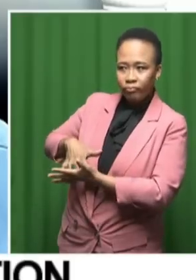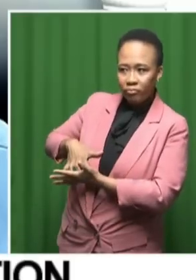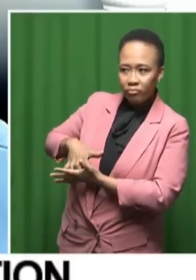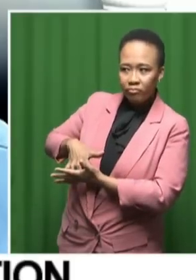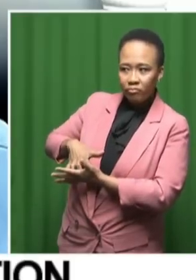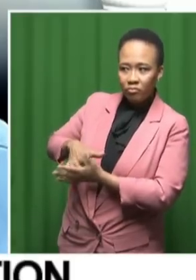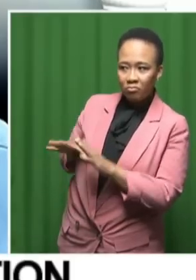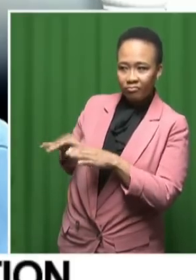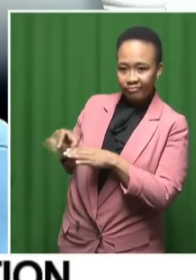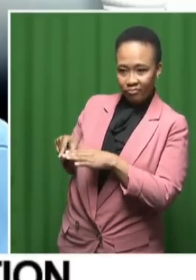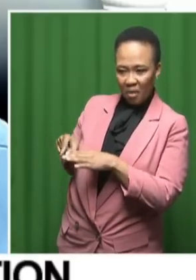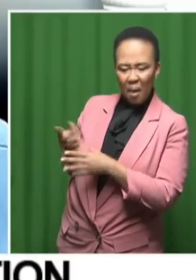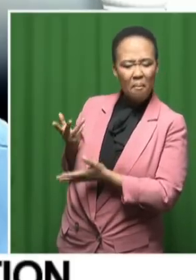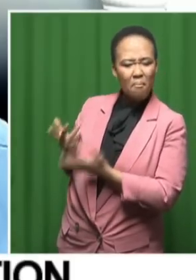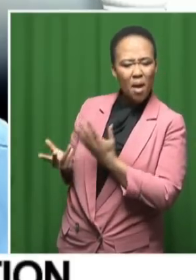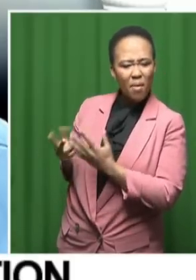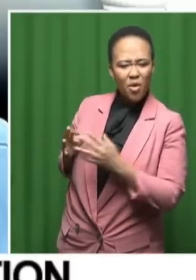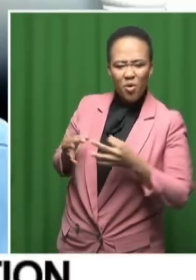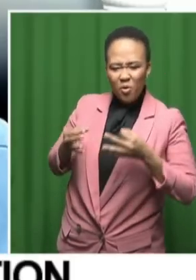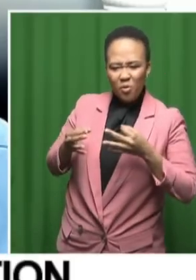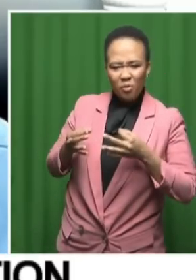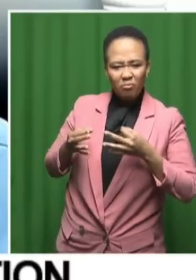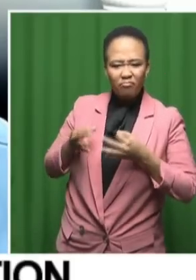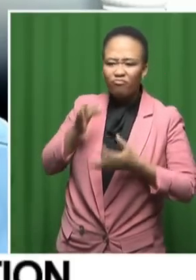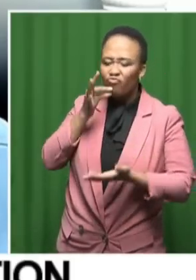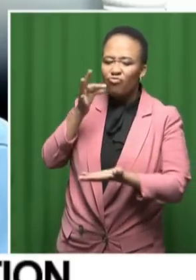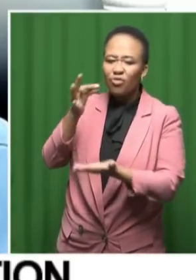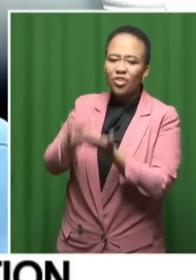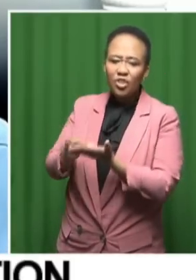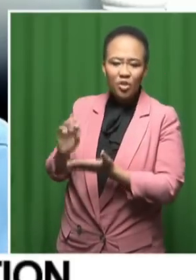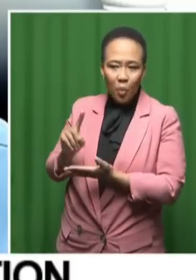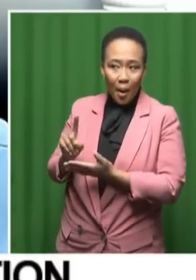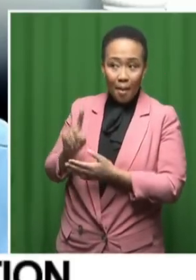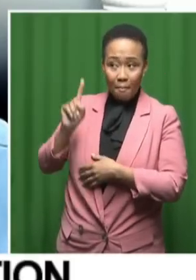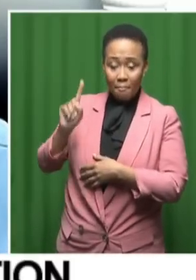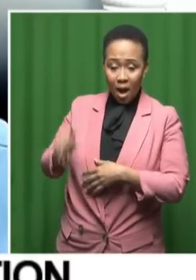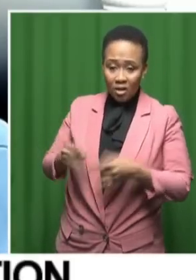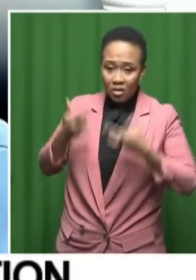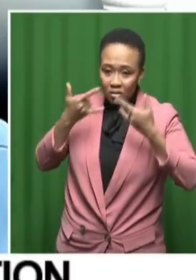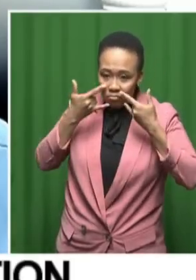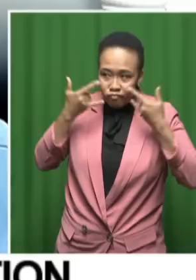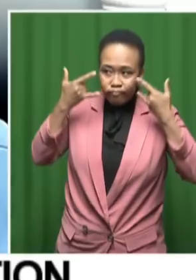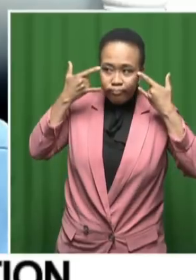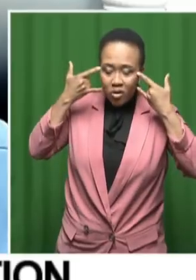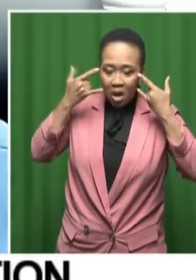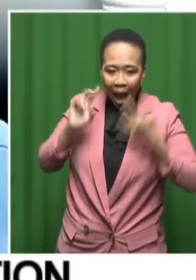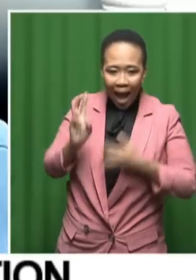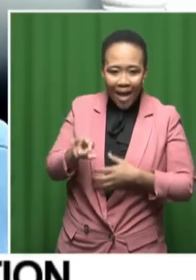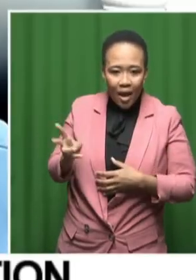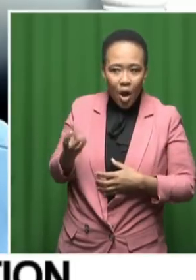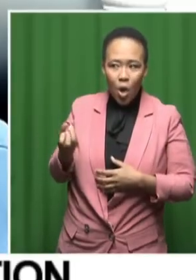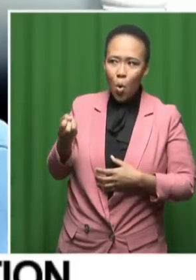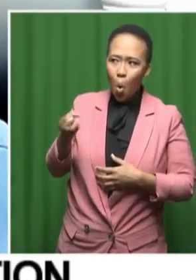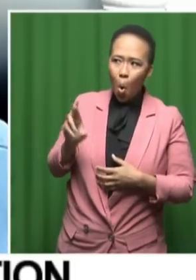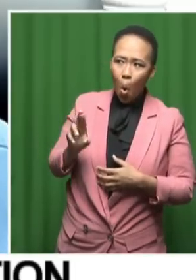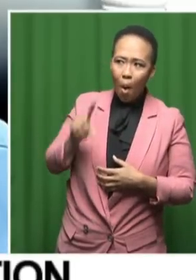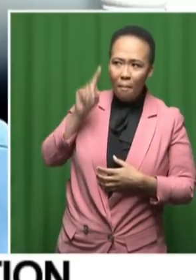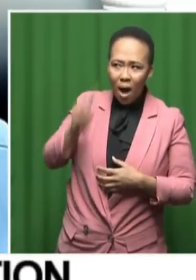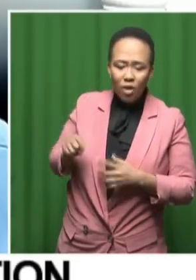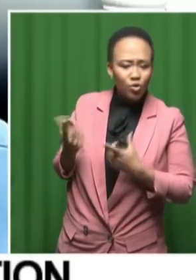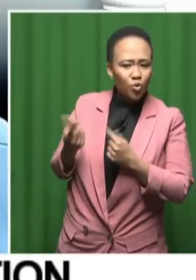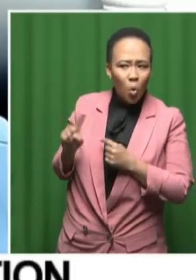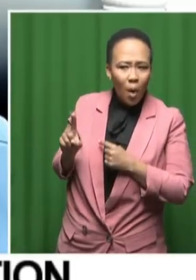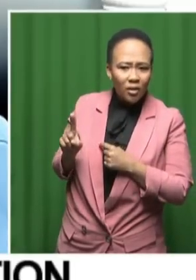maybe, when going out, don those masks again as an example? You know, what sort of precautions can they